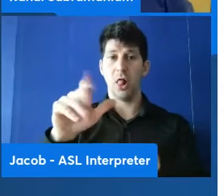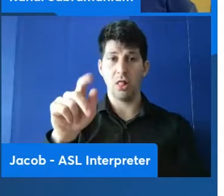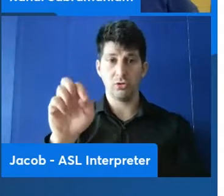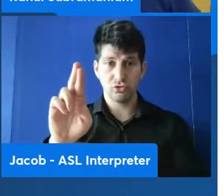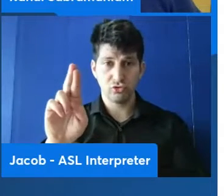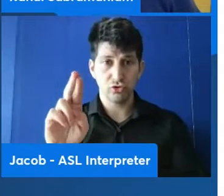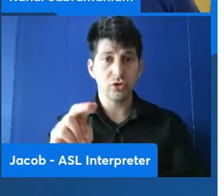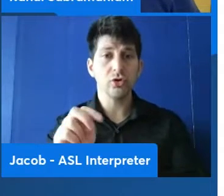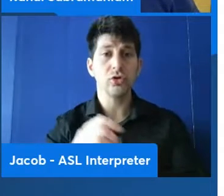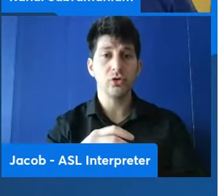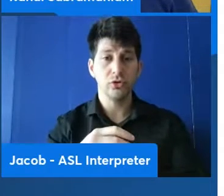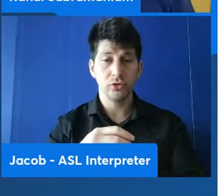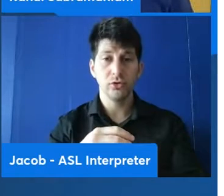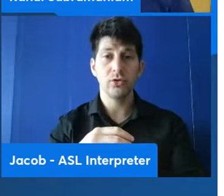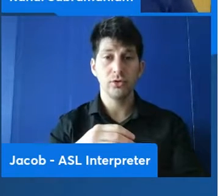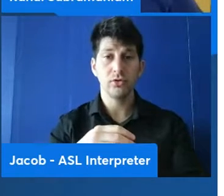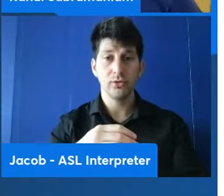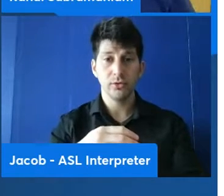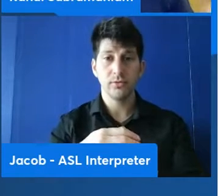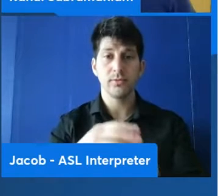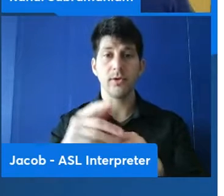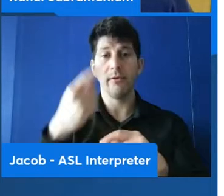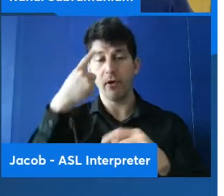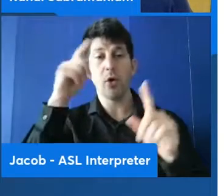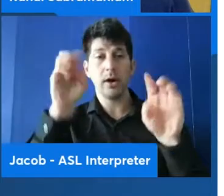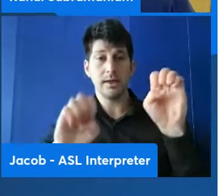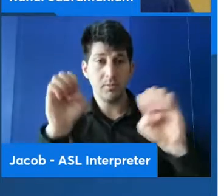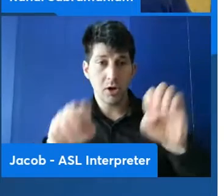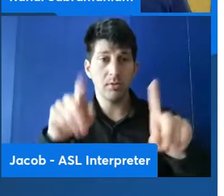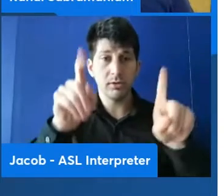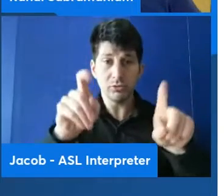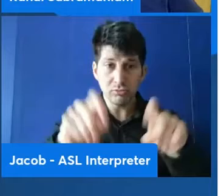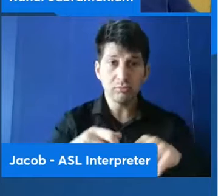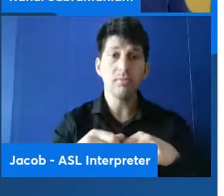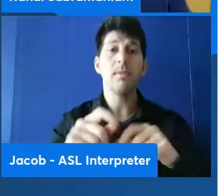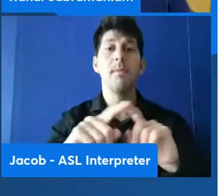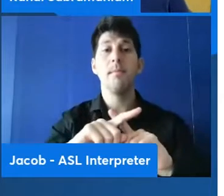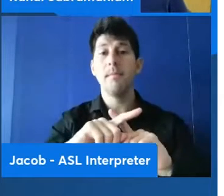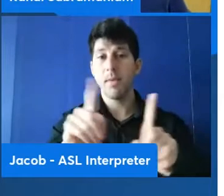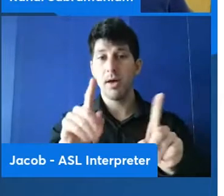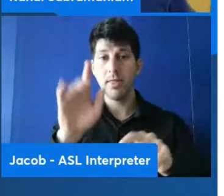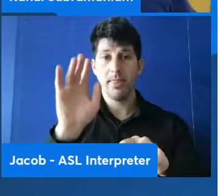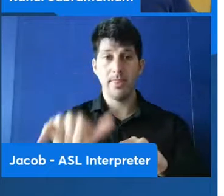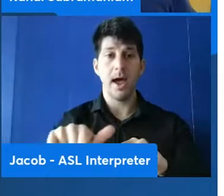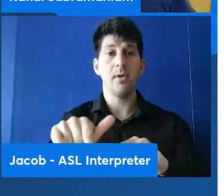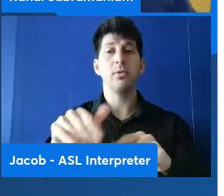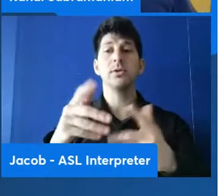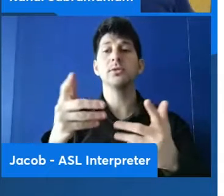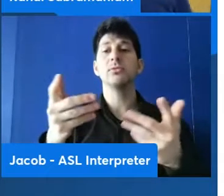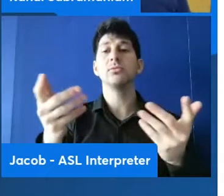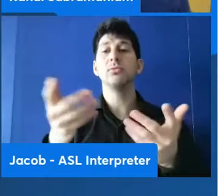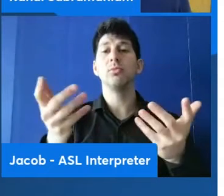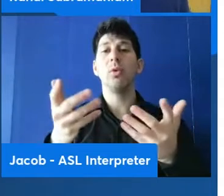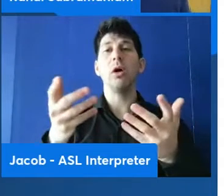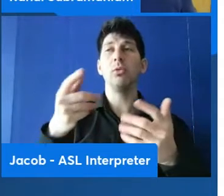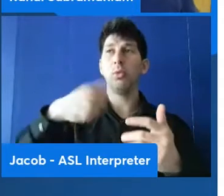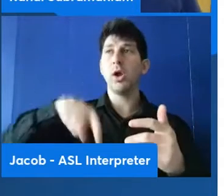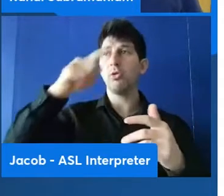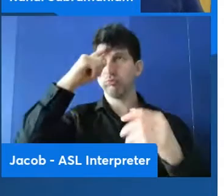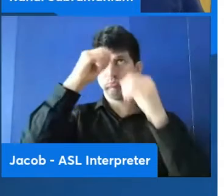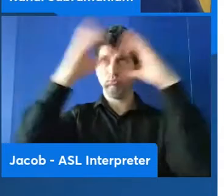Pis, over there, which I use for experiments and my home automation. But that was the extent to which you would think about using